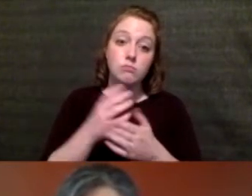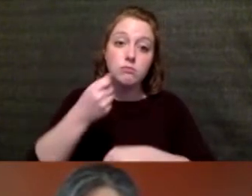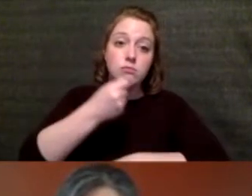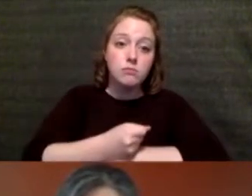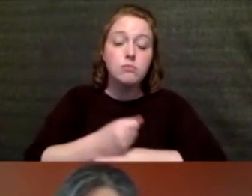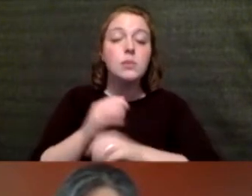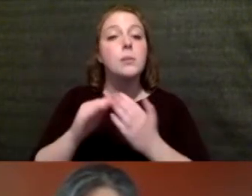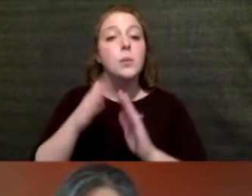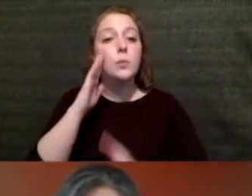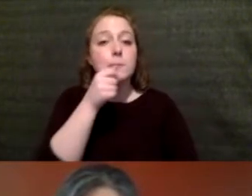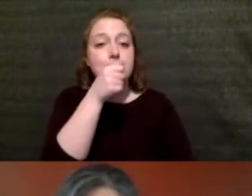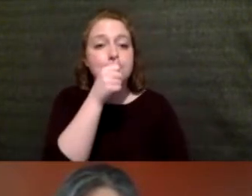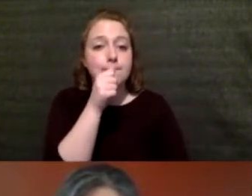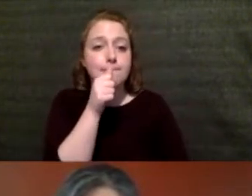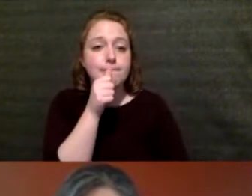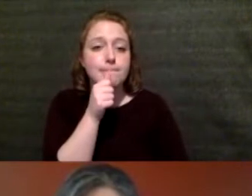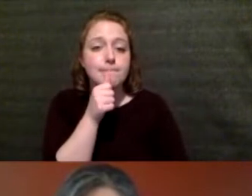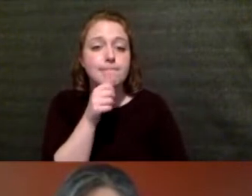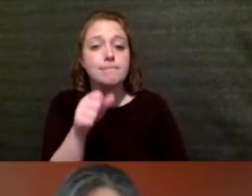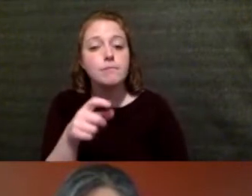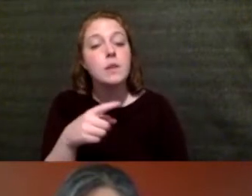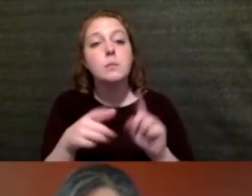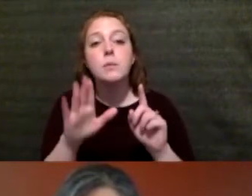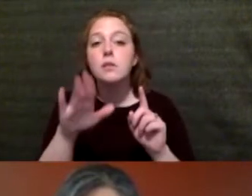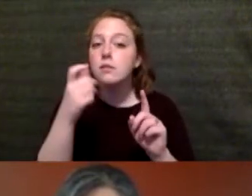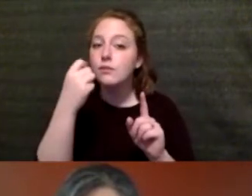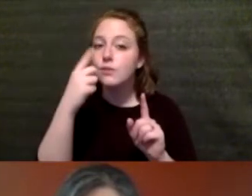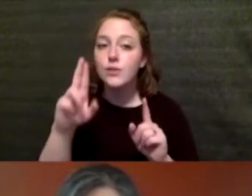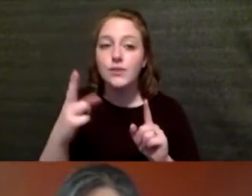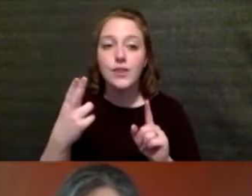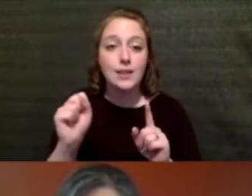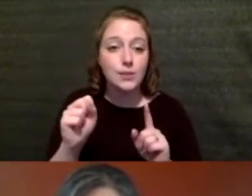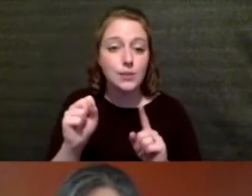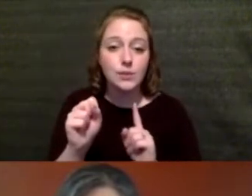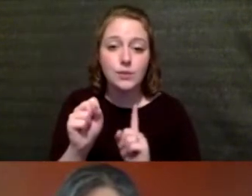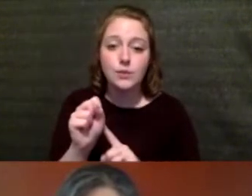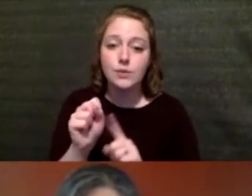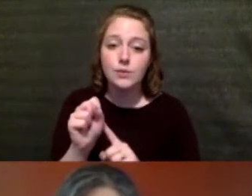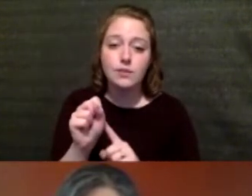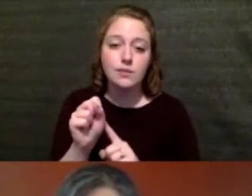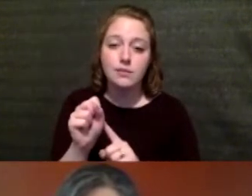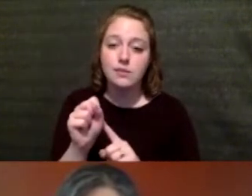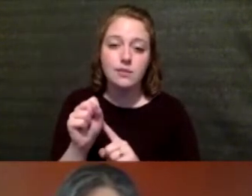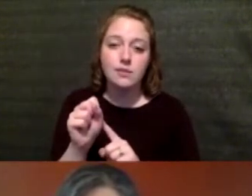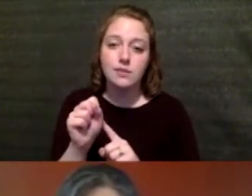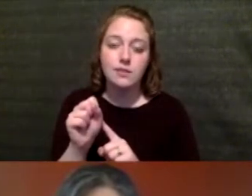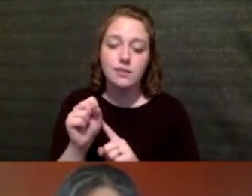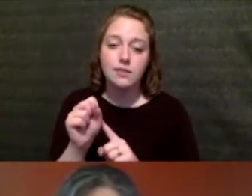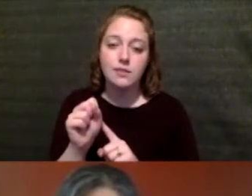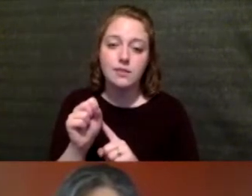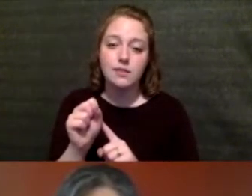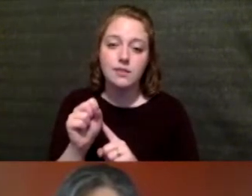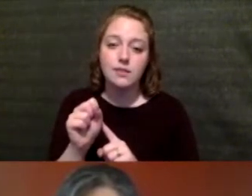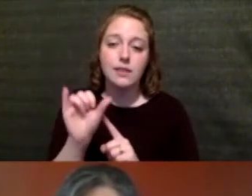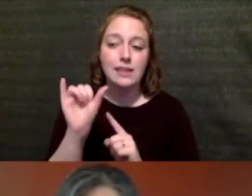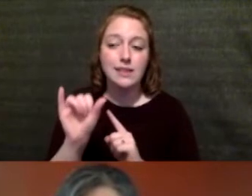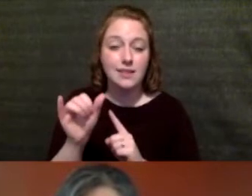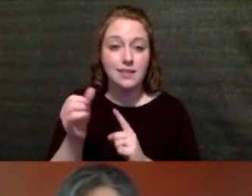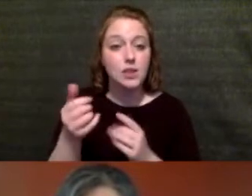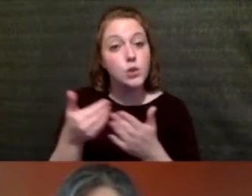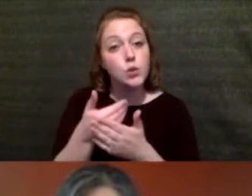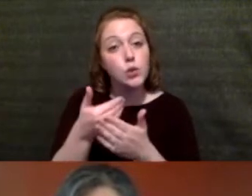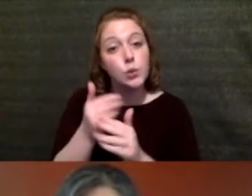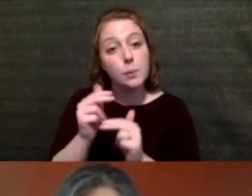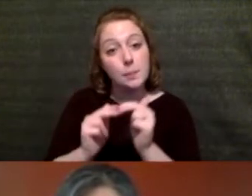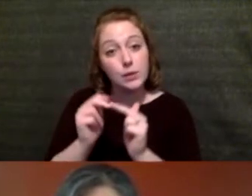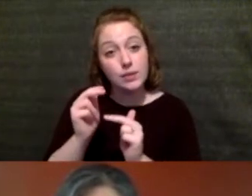university high school is such a premier, uh, facility until